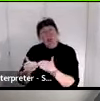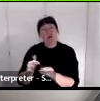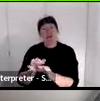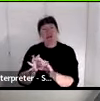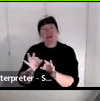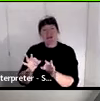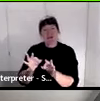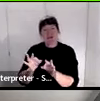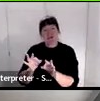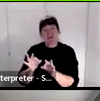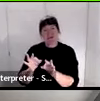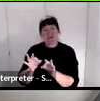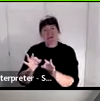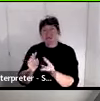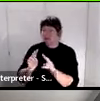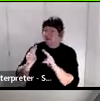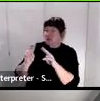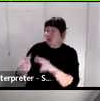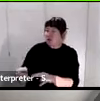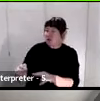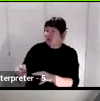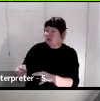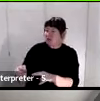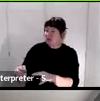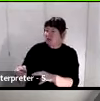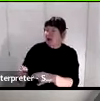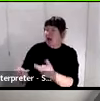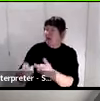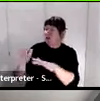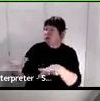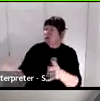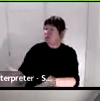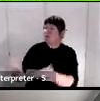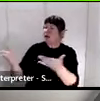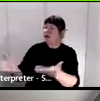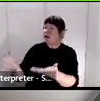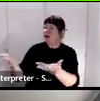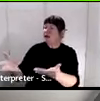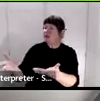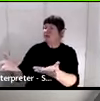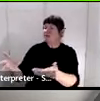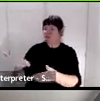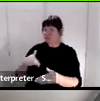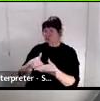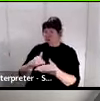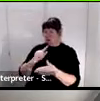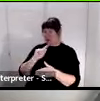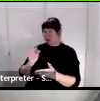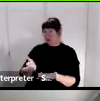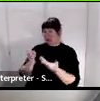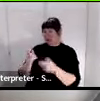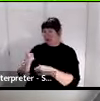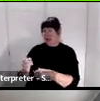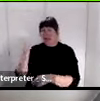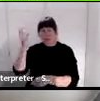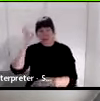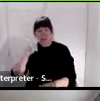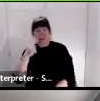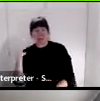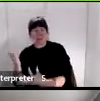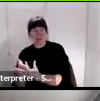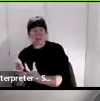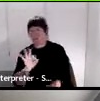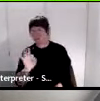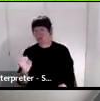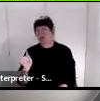watch her friends play on inaccessible playgrounds that councils describe as accessible. I loved that, so thank you.